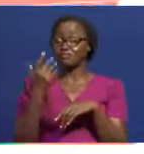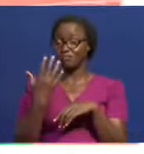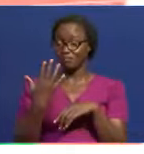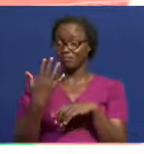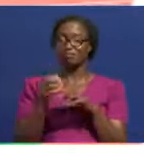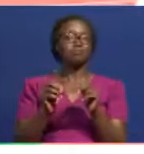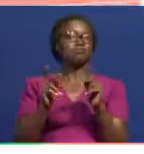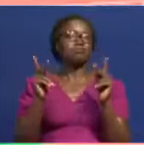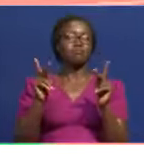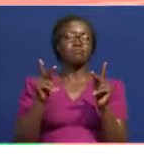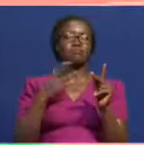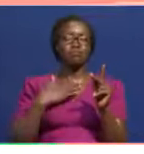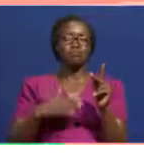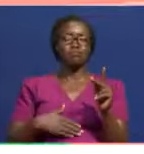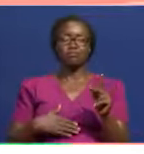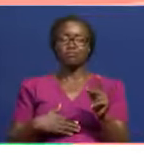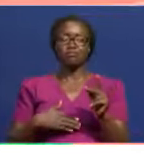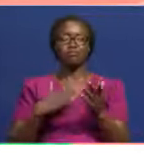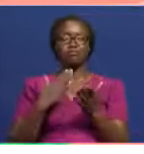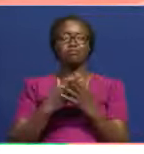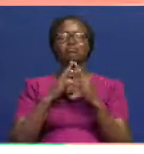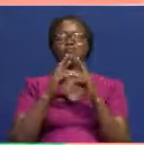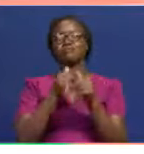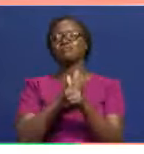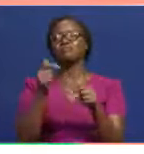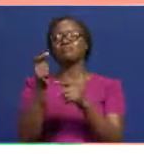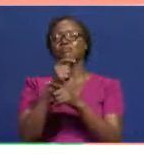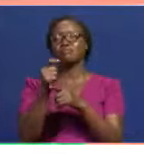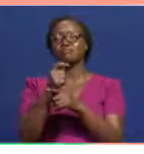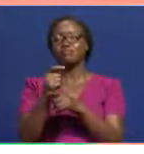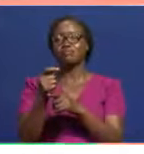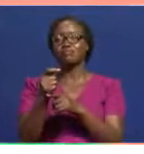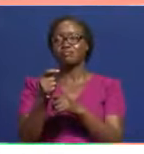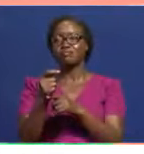feeling okay. The body is really responding well to training.